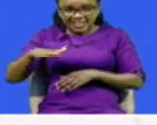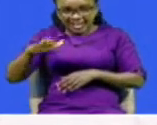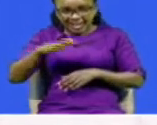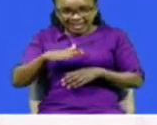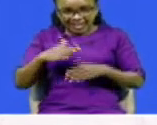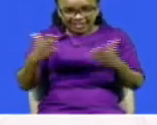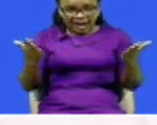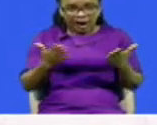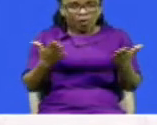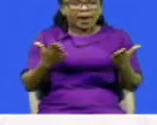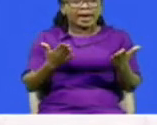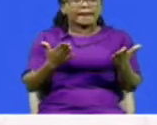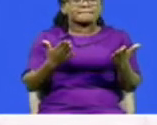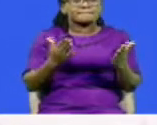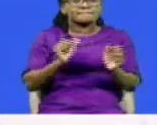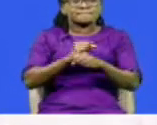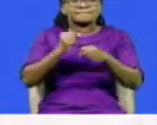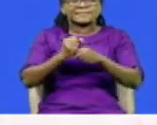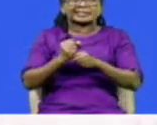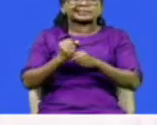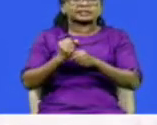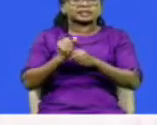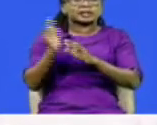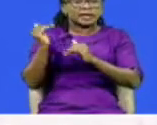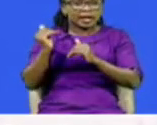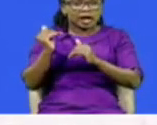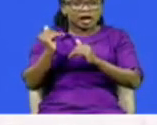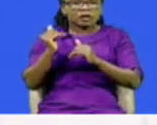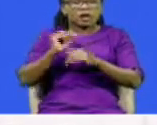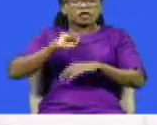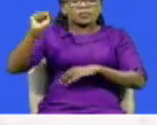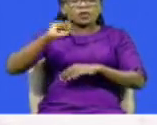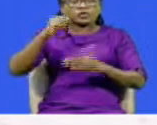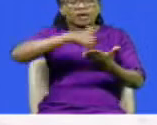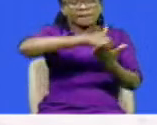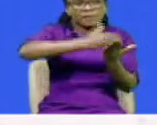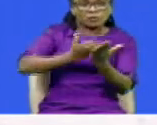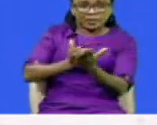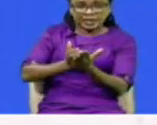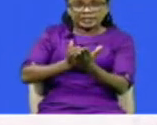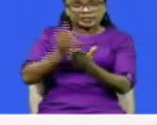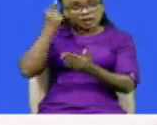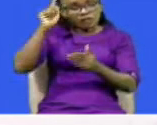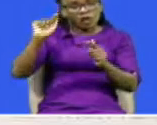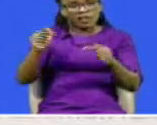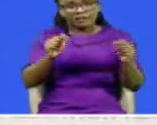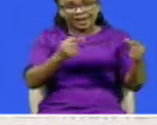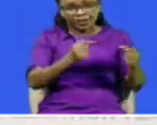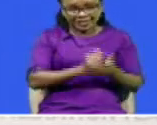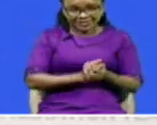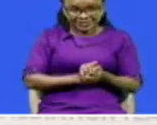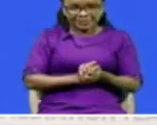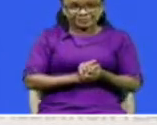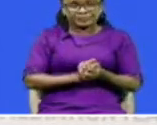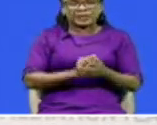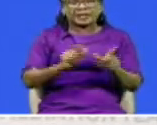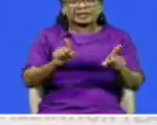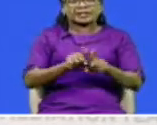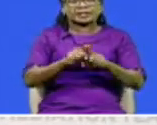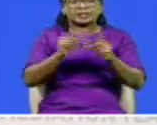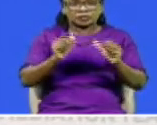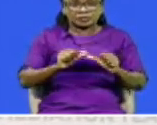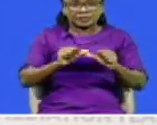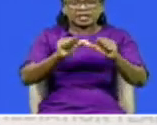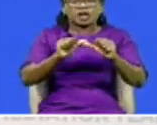that make them susceptible to political mobilization for violence. The persistence of